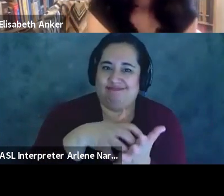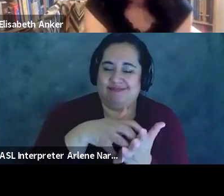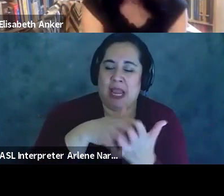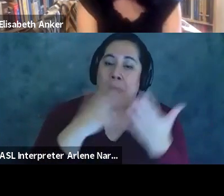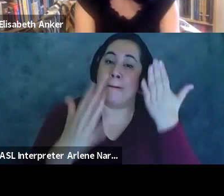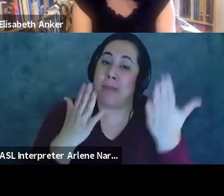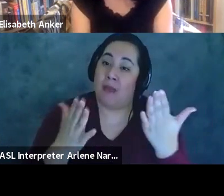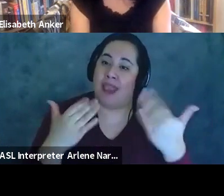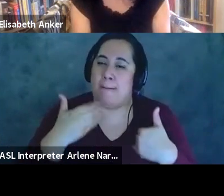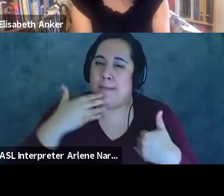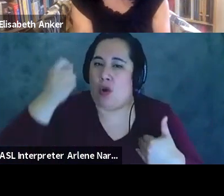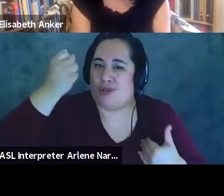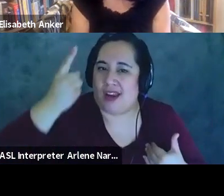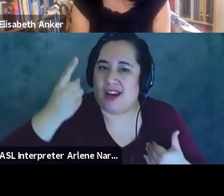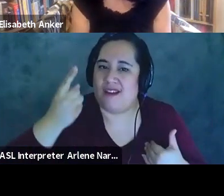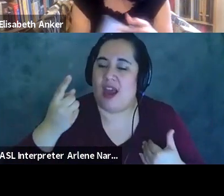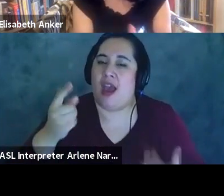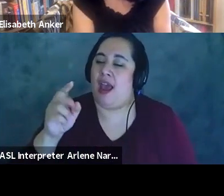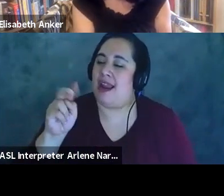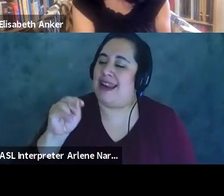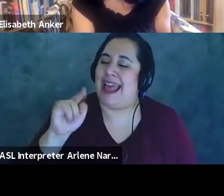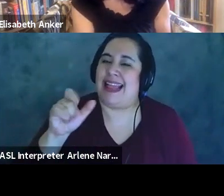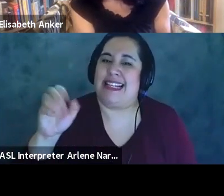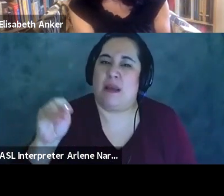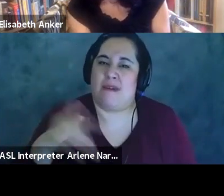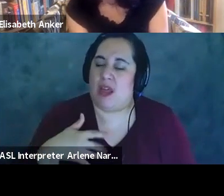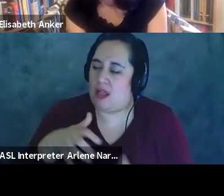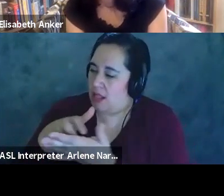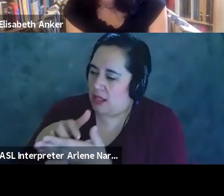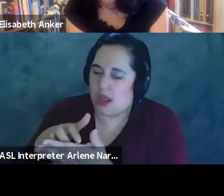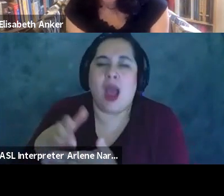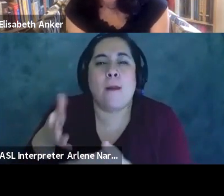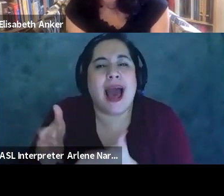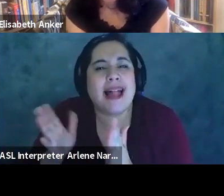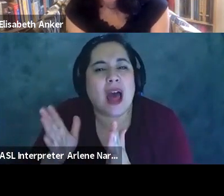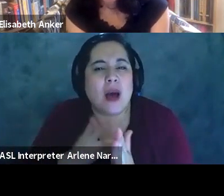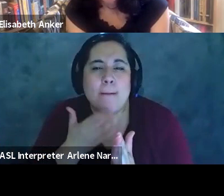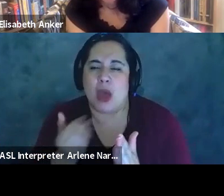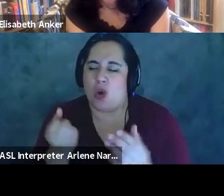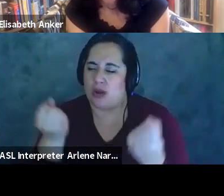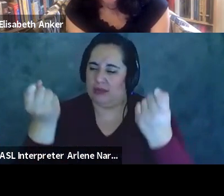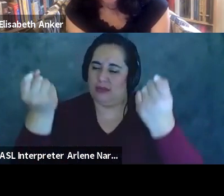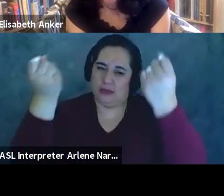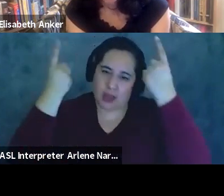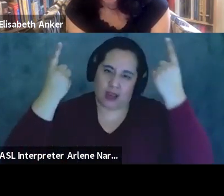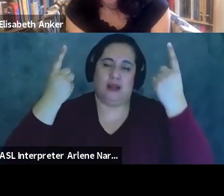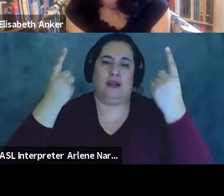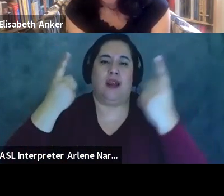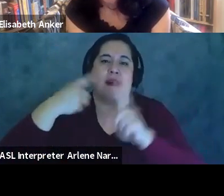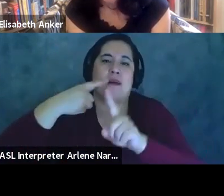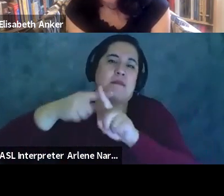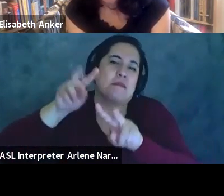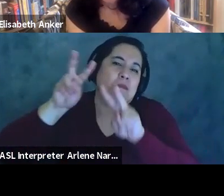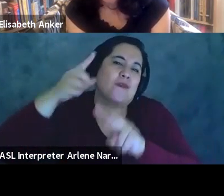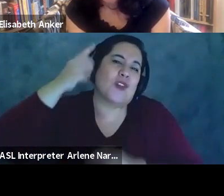maybe to have a better understanding of nihilism as a form of vulnerability allows us perhaps to have a better grasp and a better optimism for the future, if